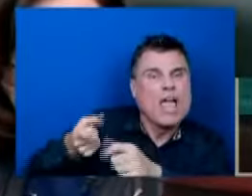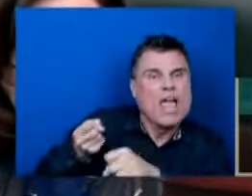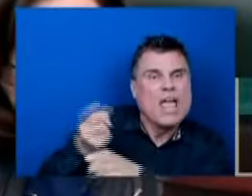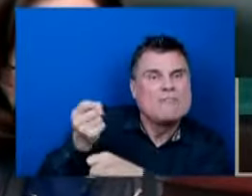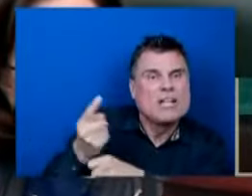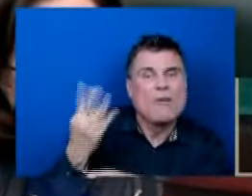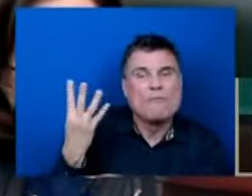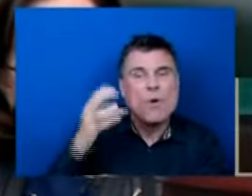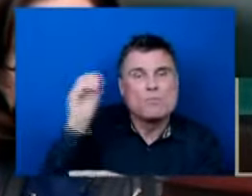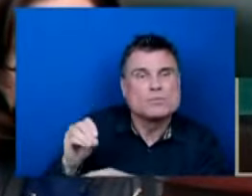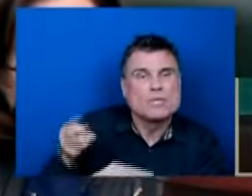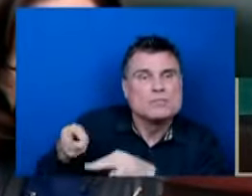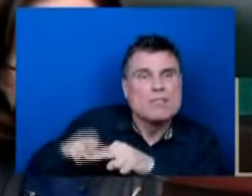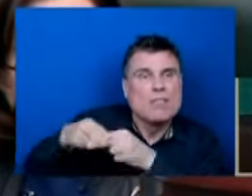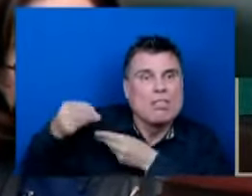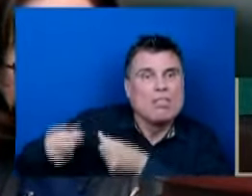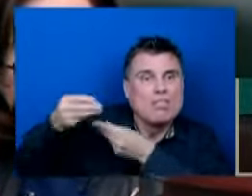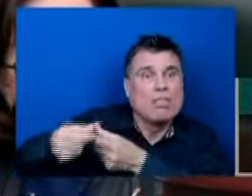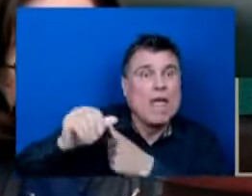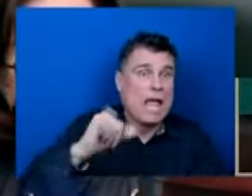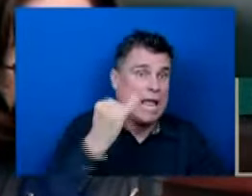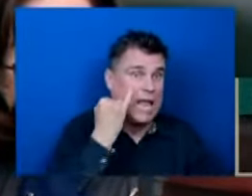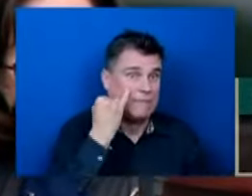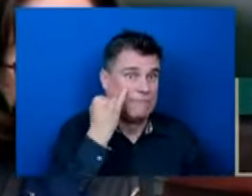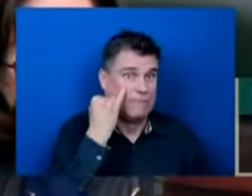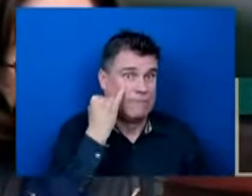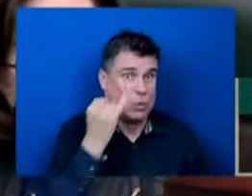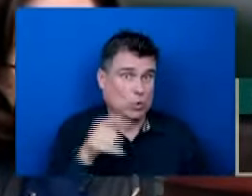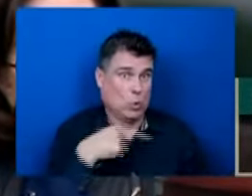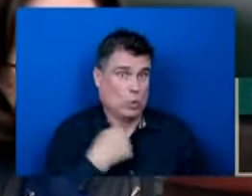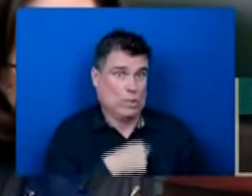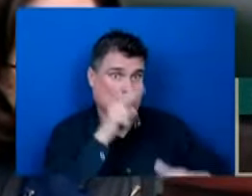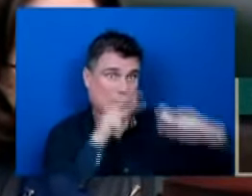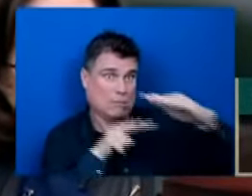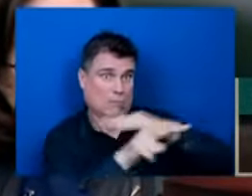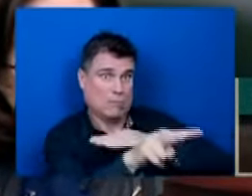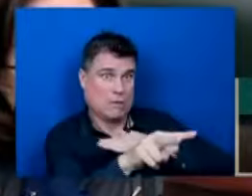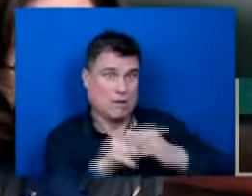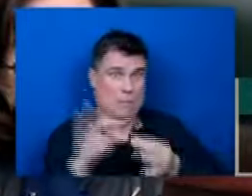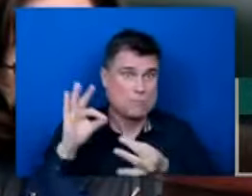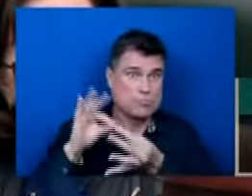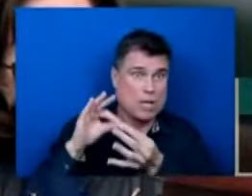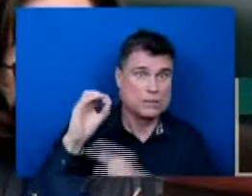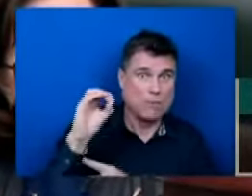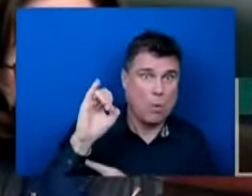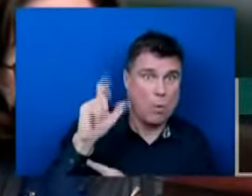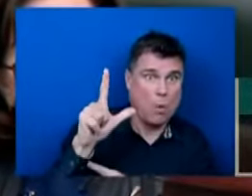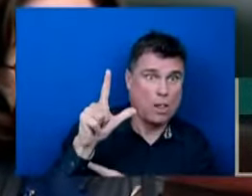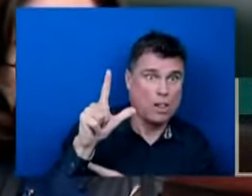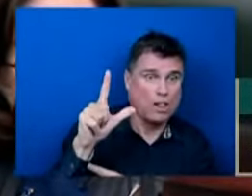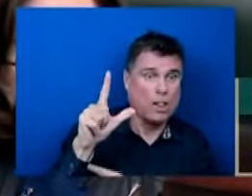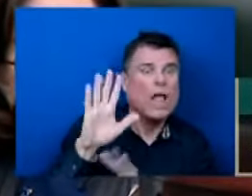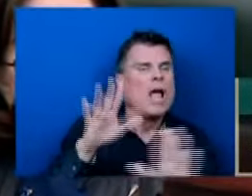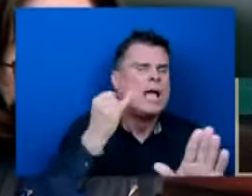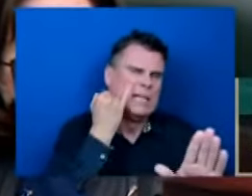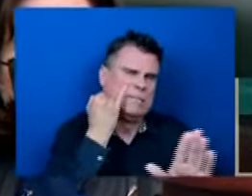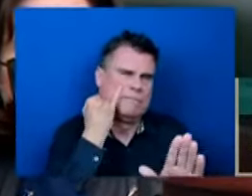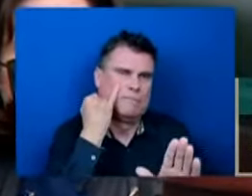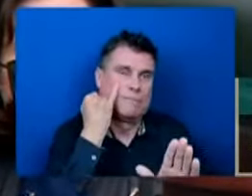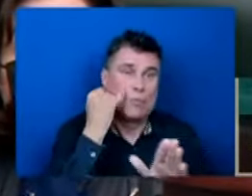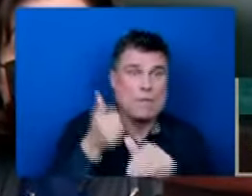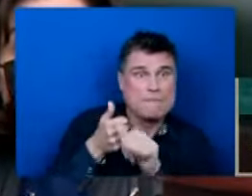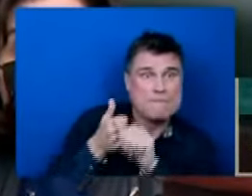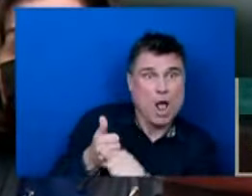Budget 2022, we would be tabling a $6 billion deficit this year if we had continued